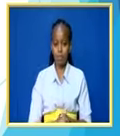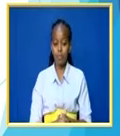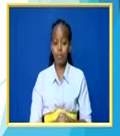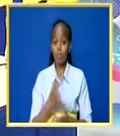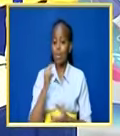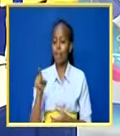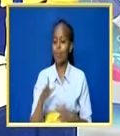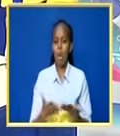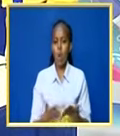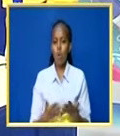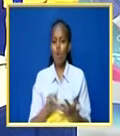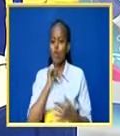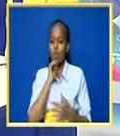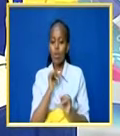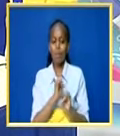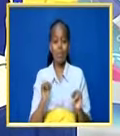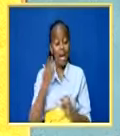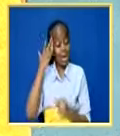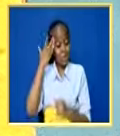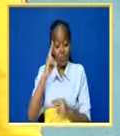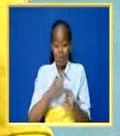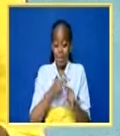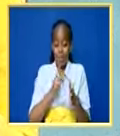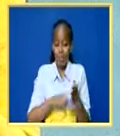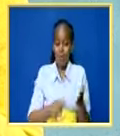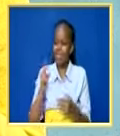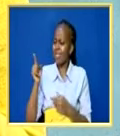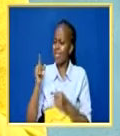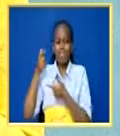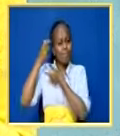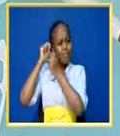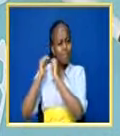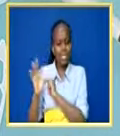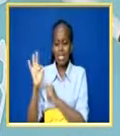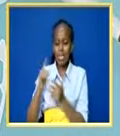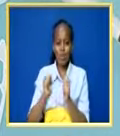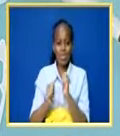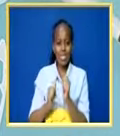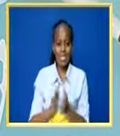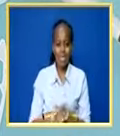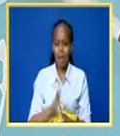call that style unkept. I don't know what they call it. What do they call it, Lana? Unkept?